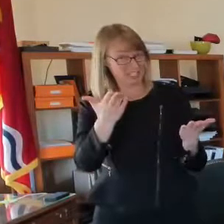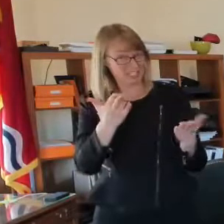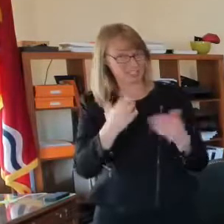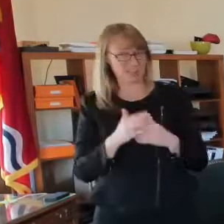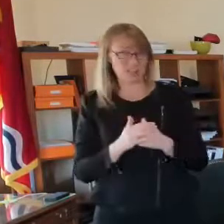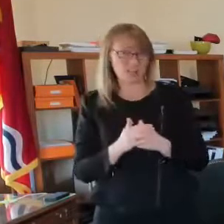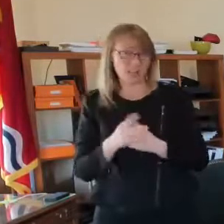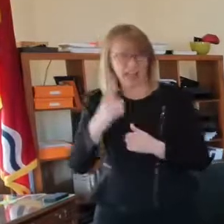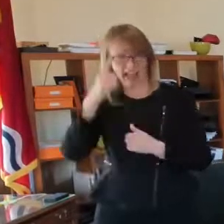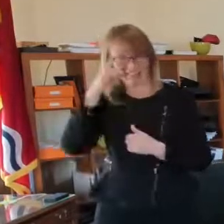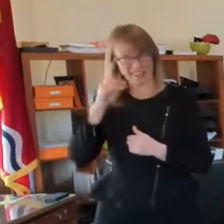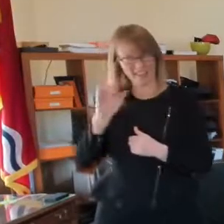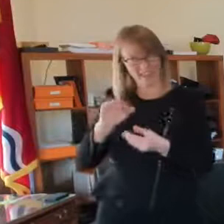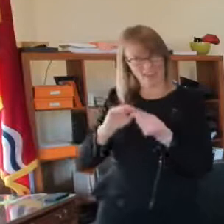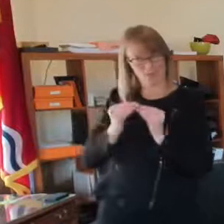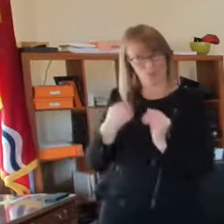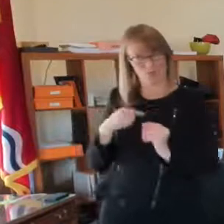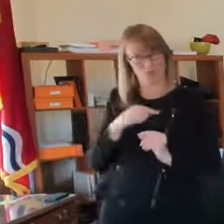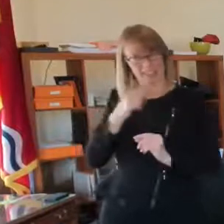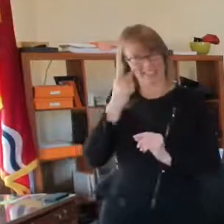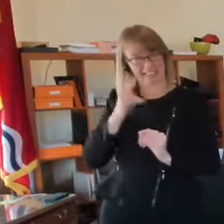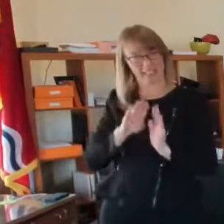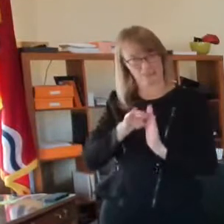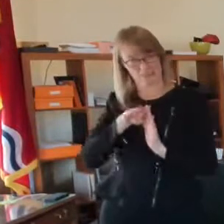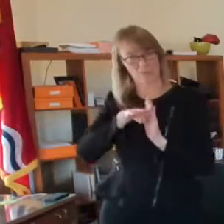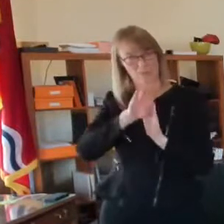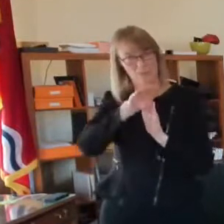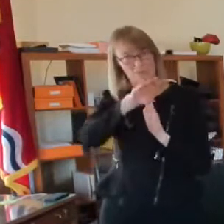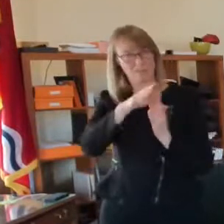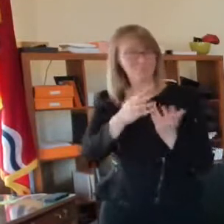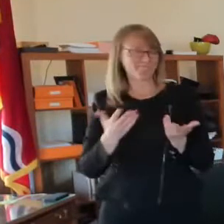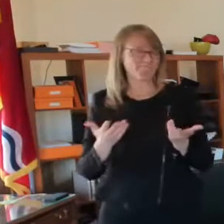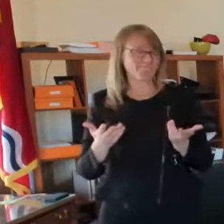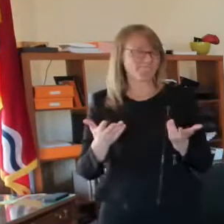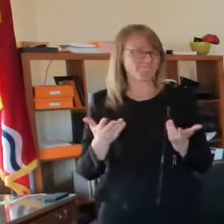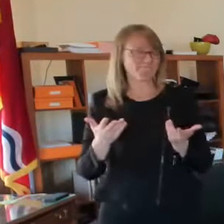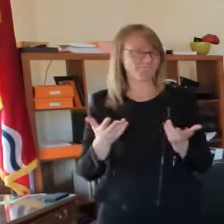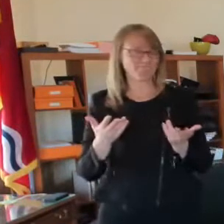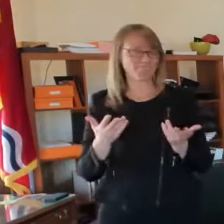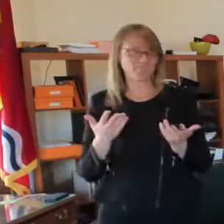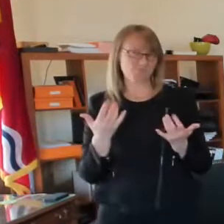it now, but it's not over. You get a 14-day